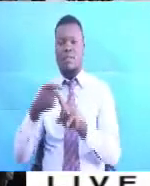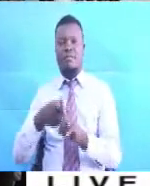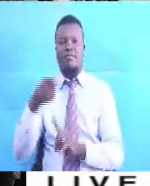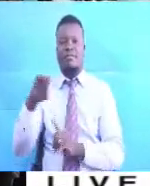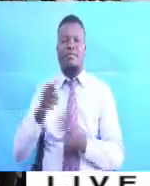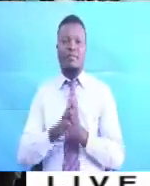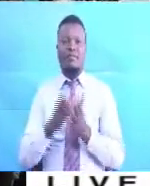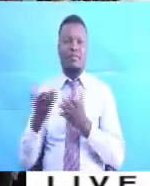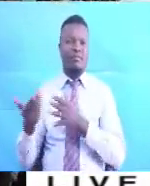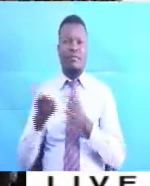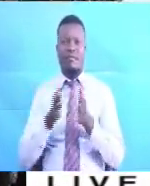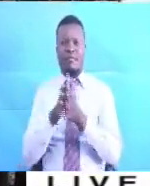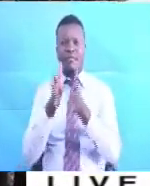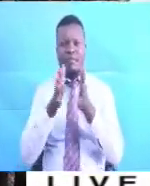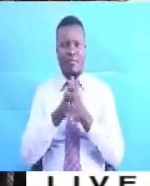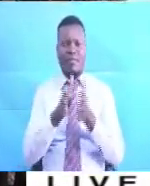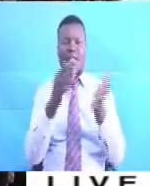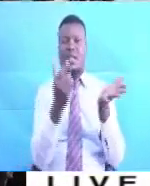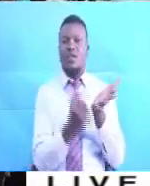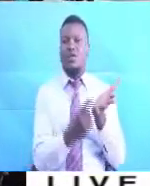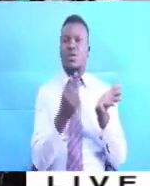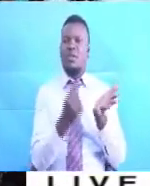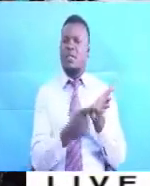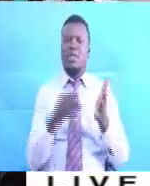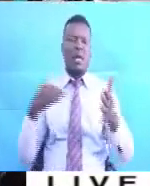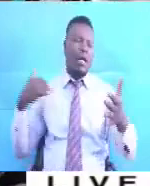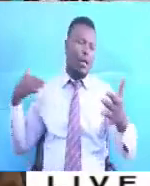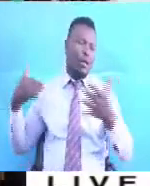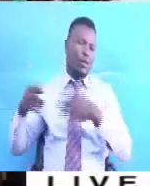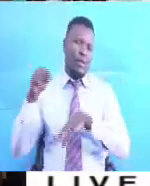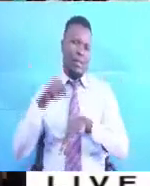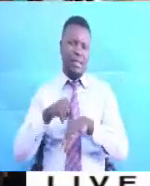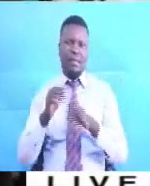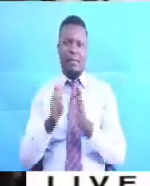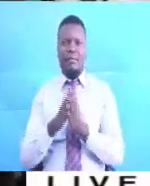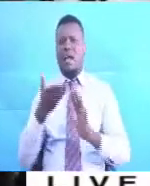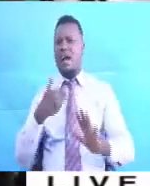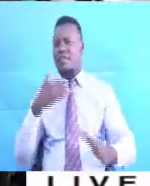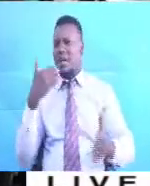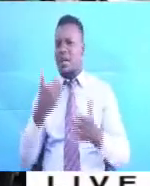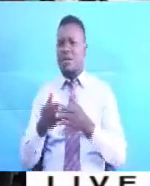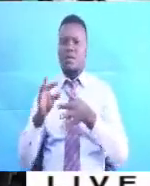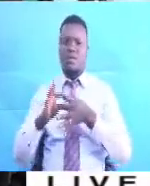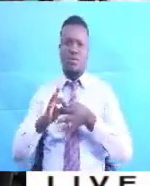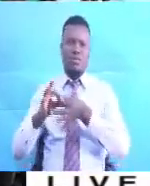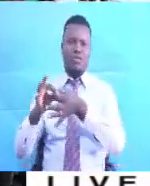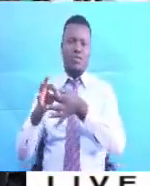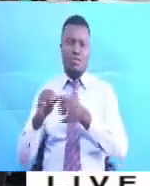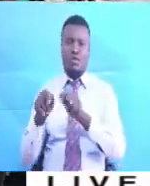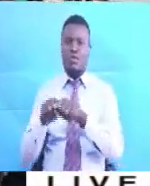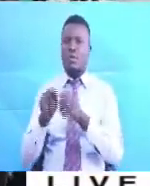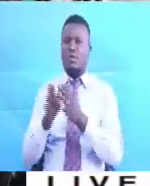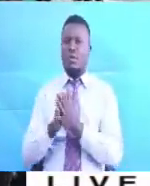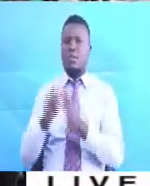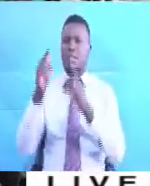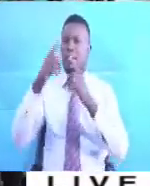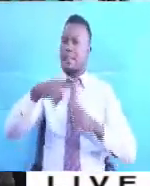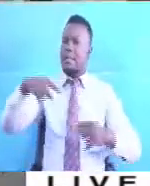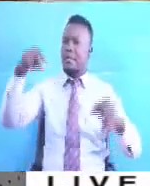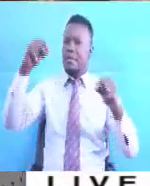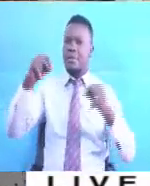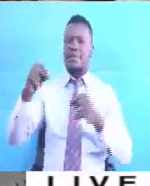where he explained that Uganda for a very long time has had a good relationship with the Japanese government.